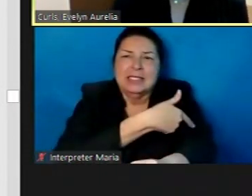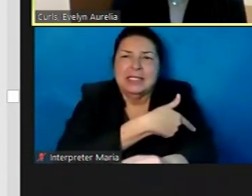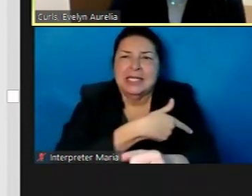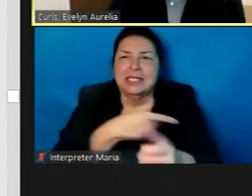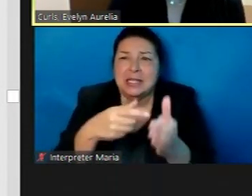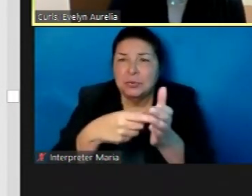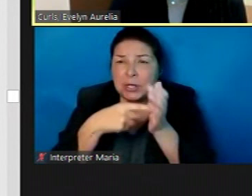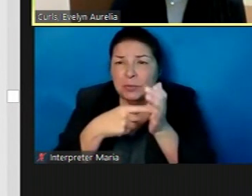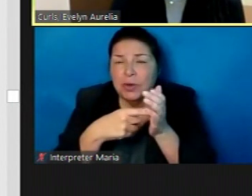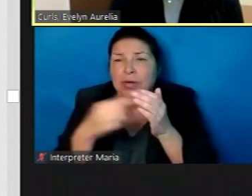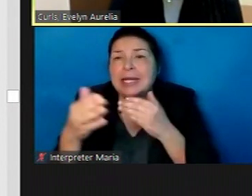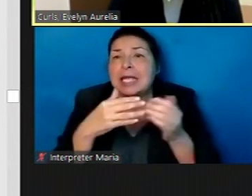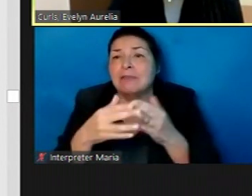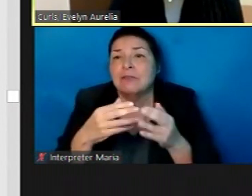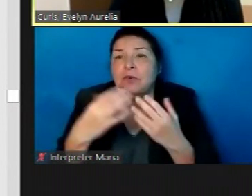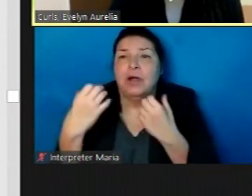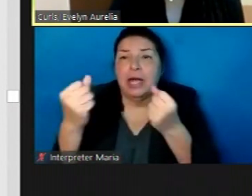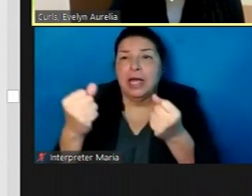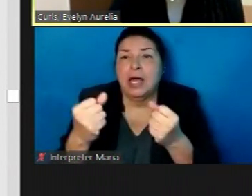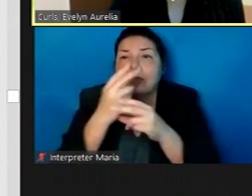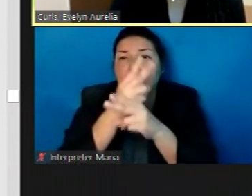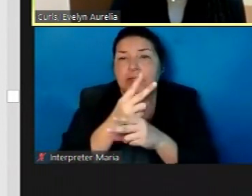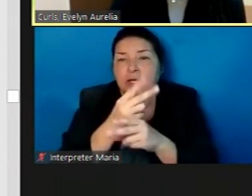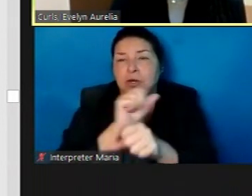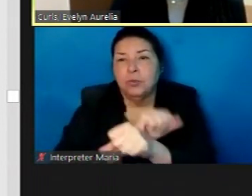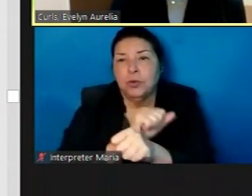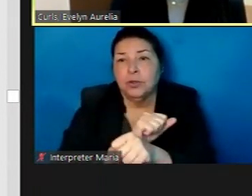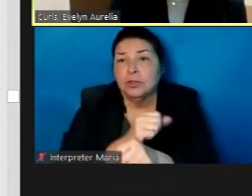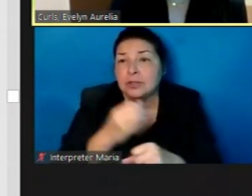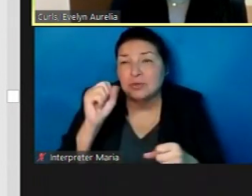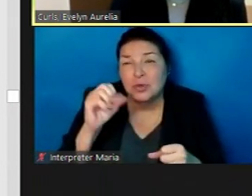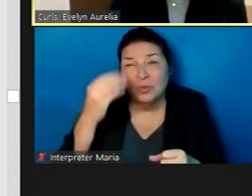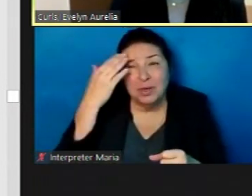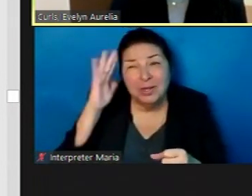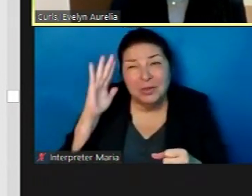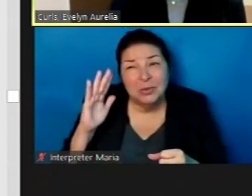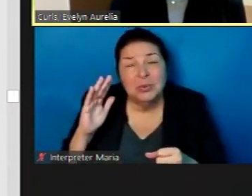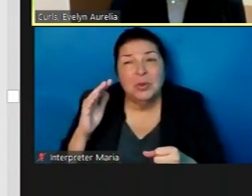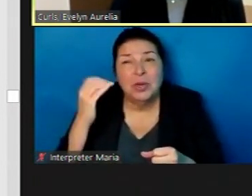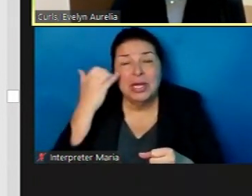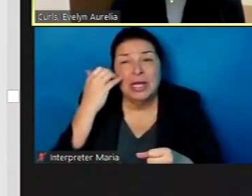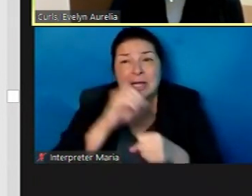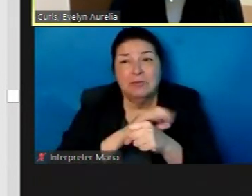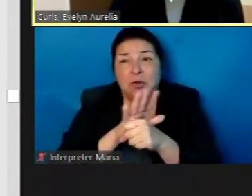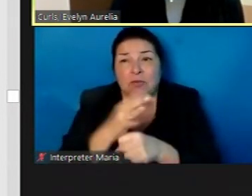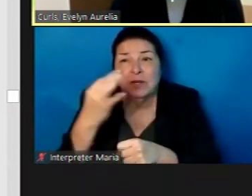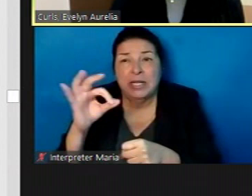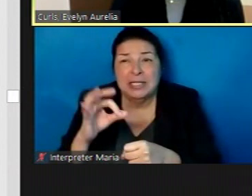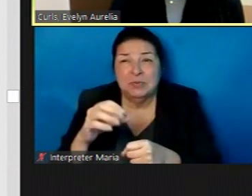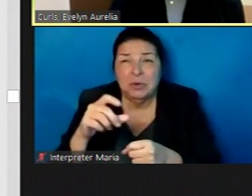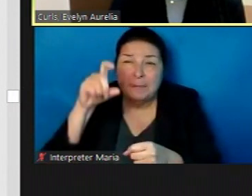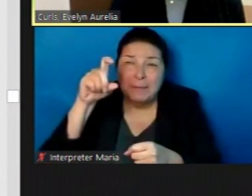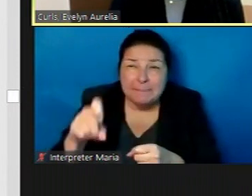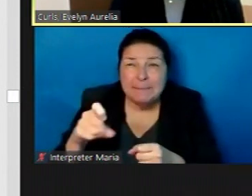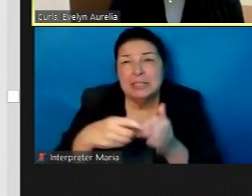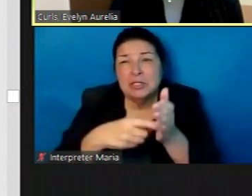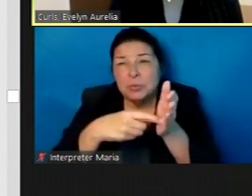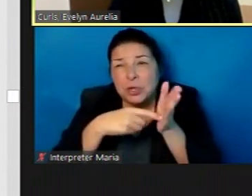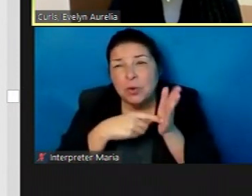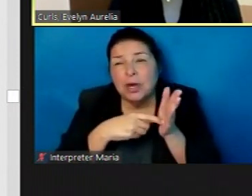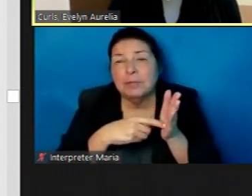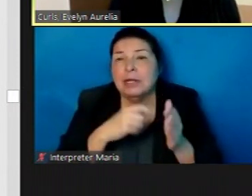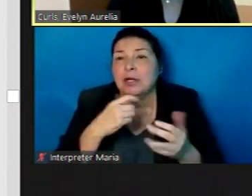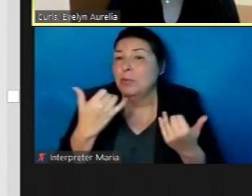for healthcare workers, really. So I don't know that the COVID-19 vaccine will be mandatory for anyone. It's not